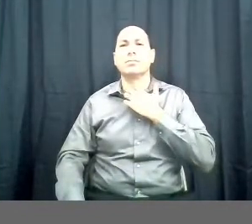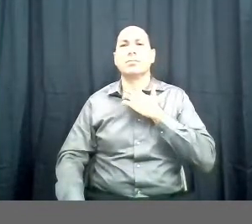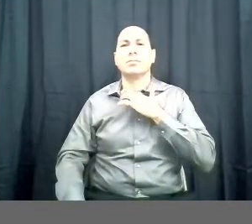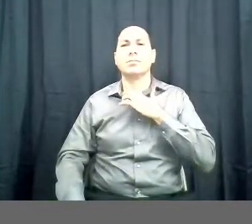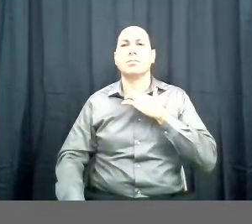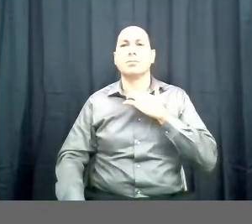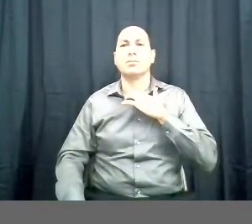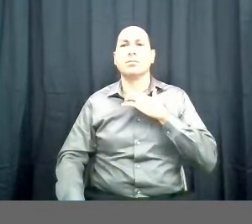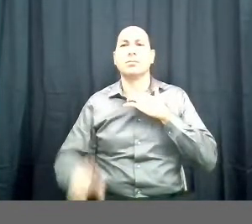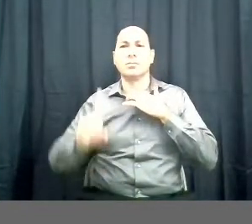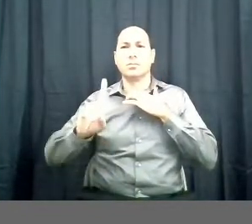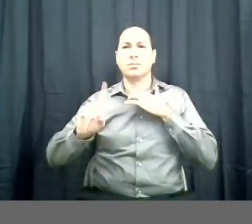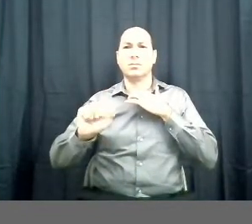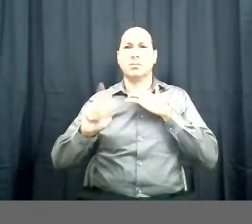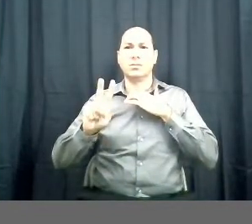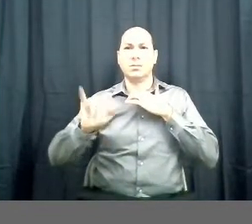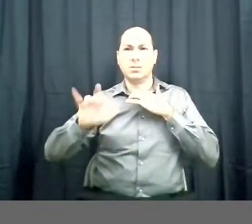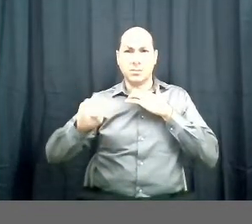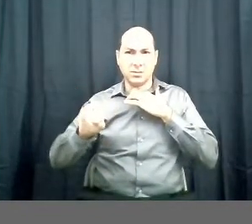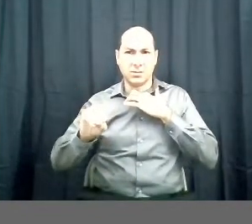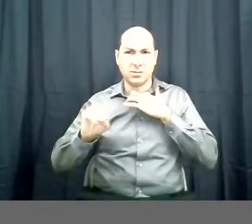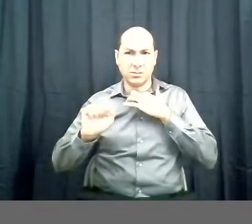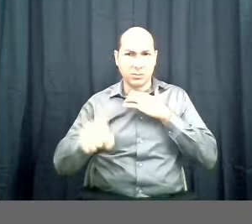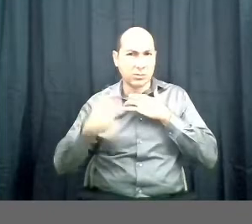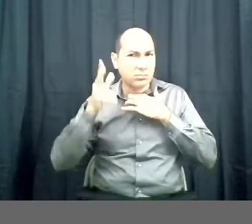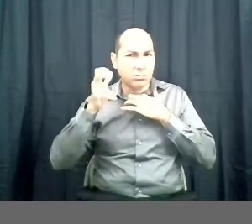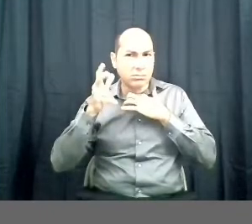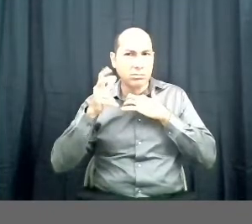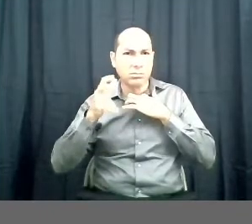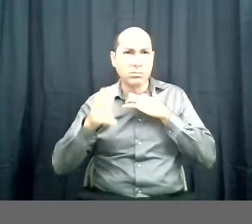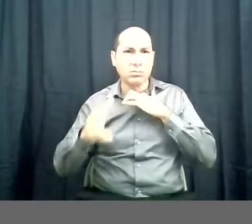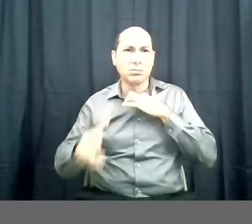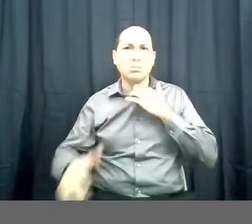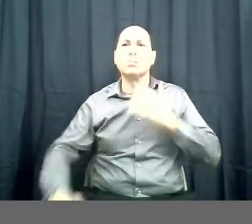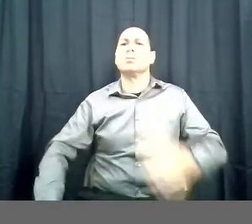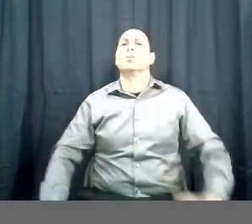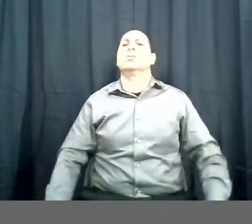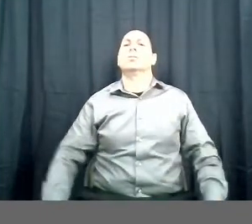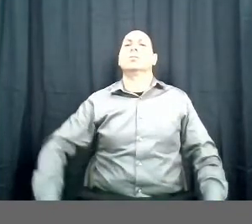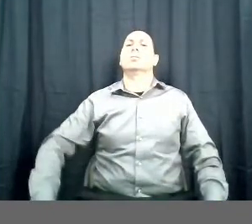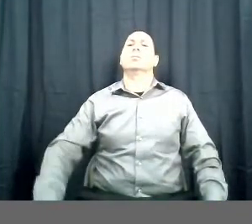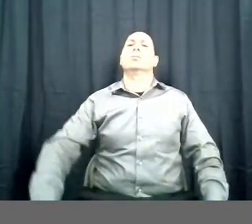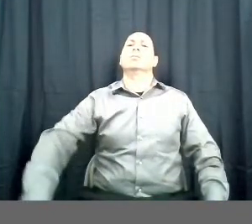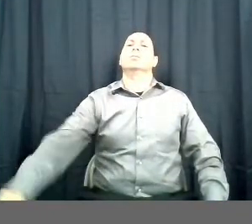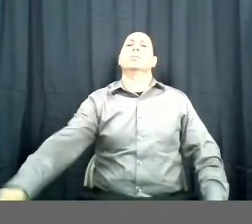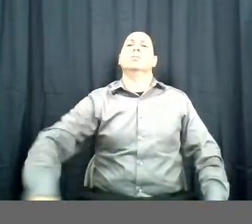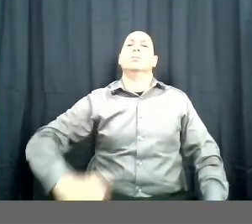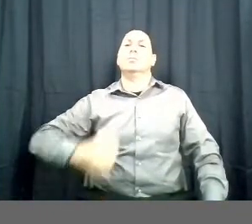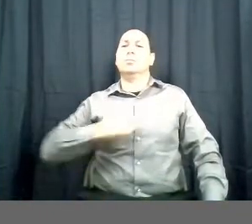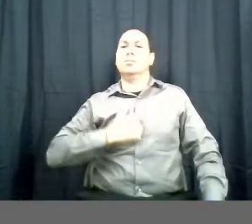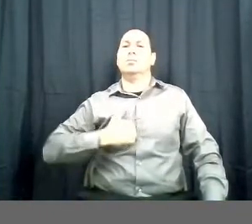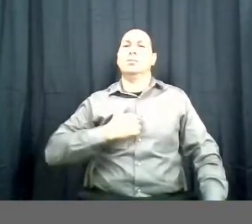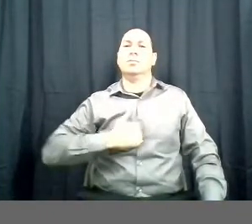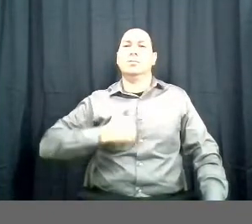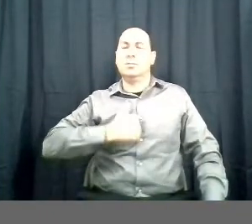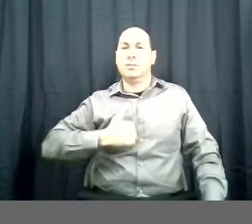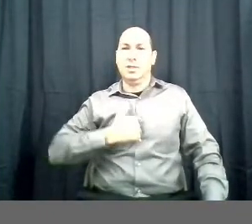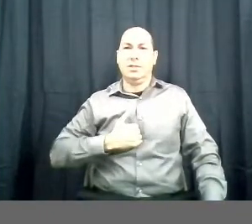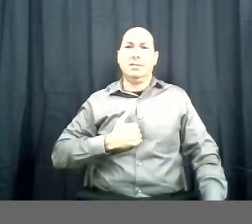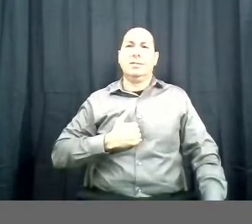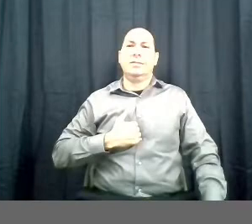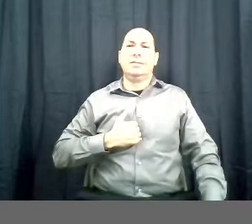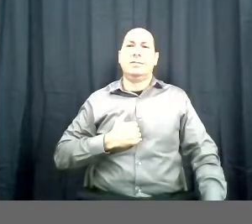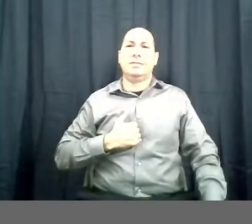David, can you hear me? I apologize. Something's going on where I lost most